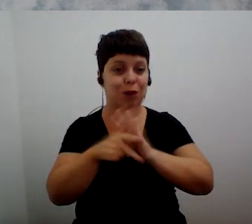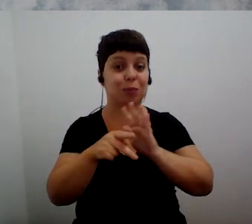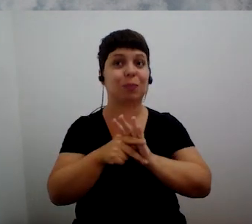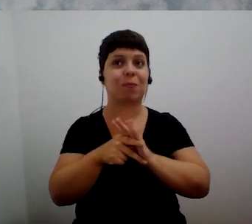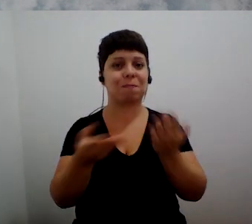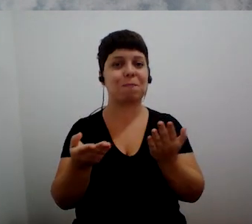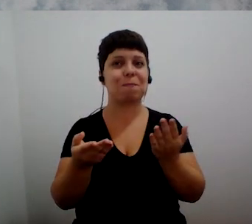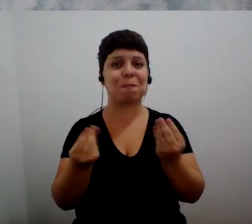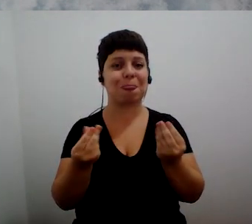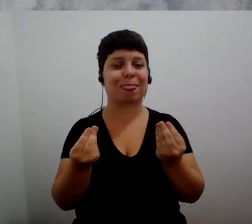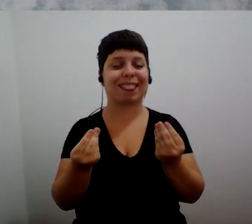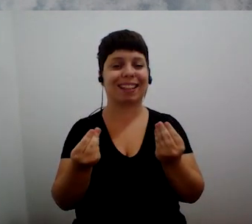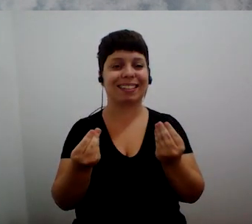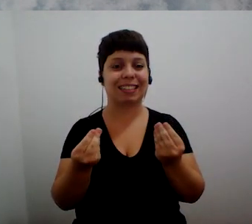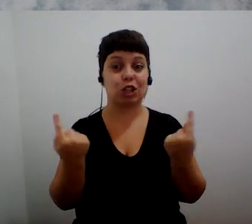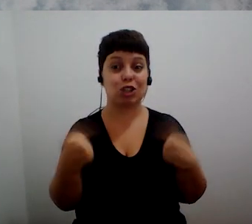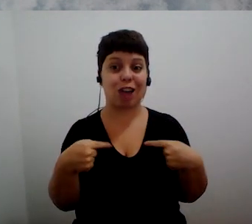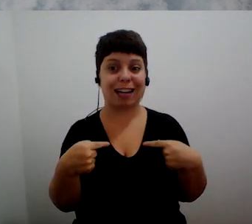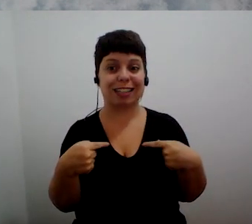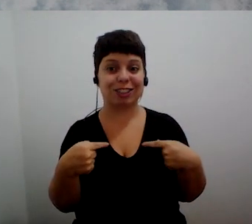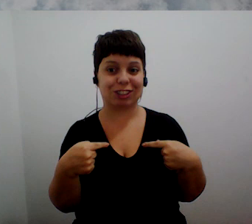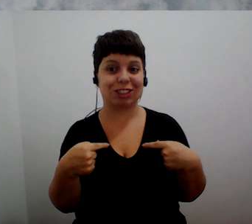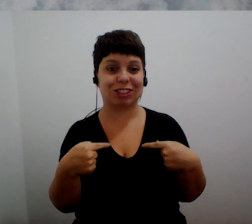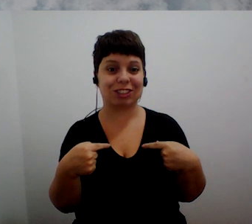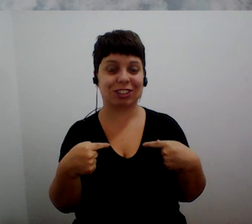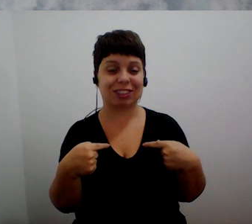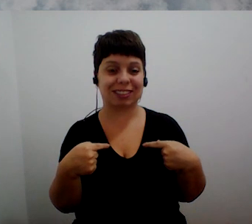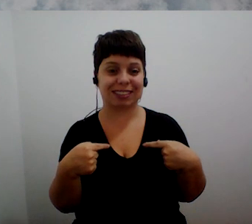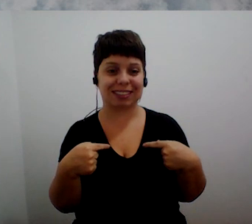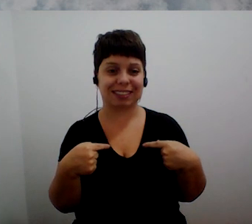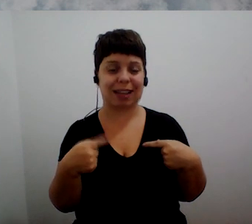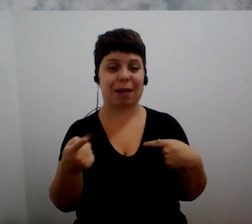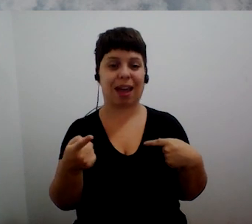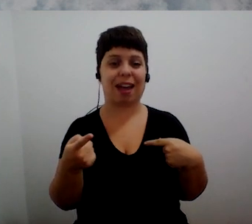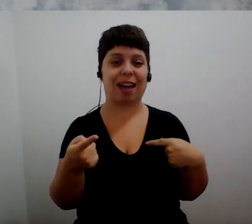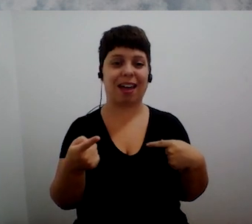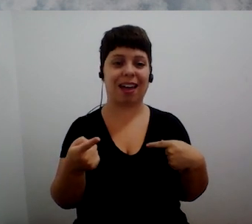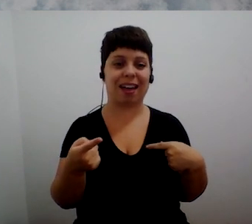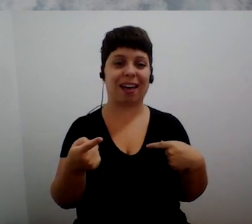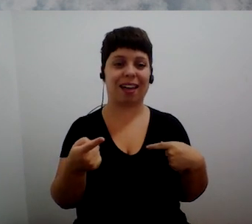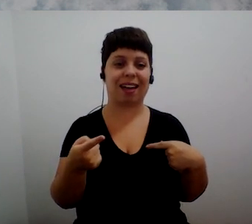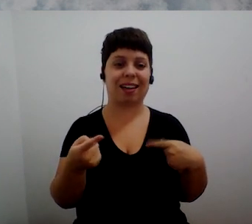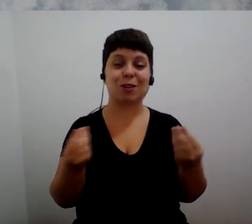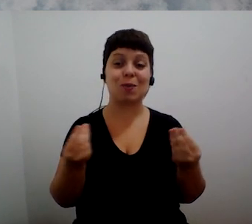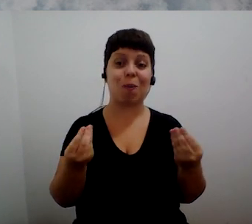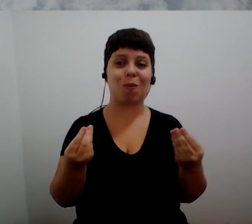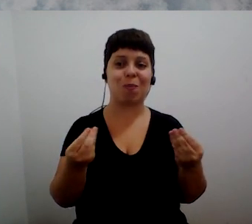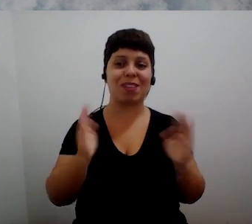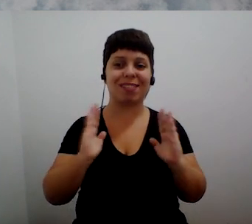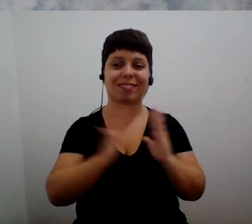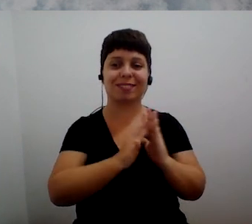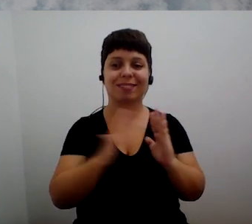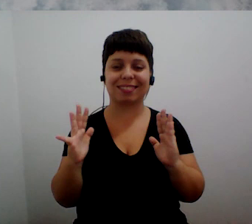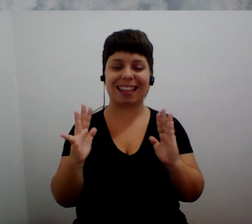challenge brought by SDG 14 and you and Ocean Decade. Thank you so much, Professor